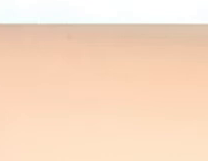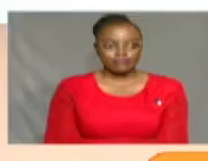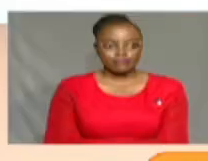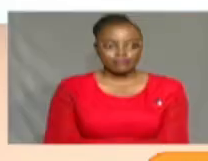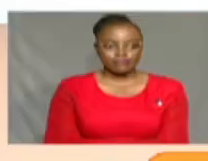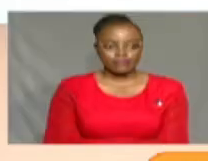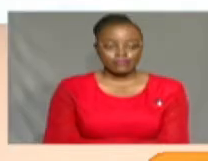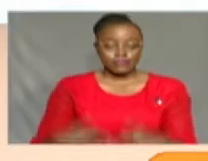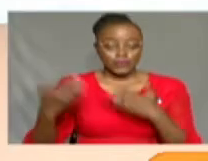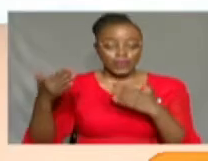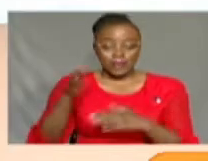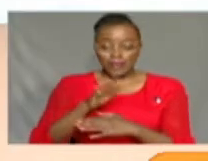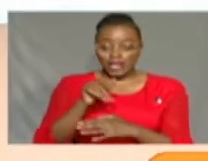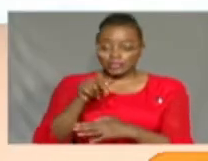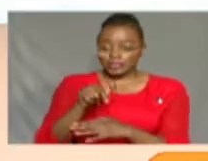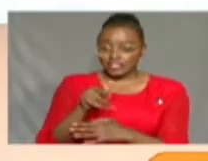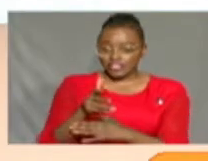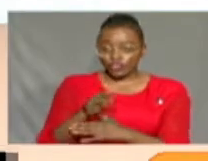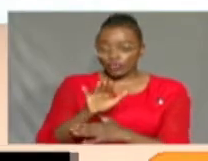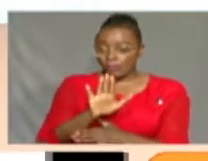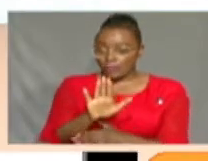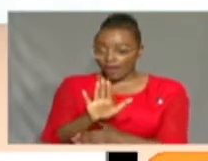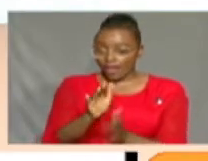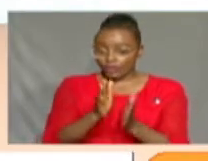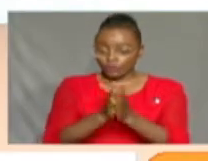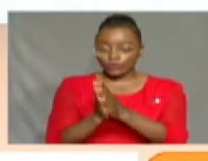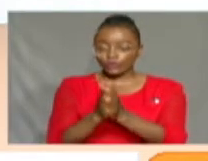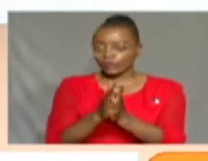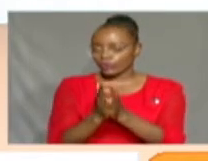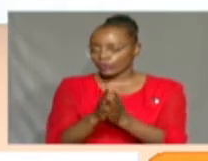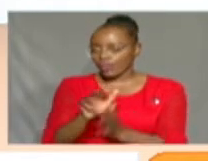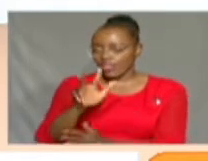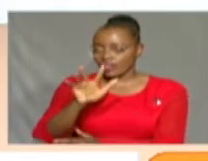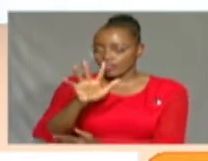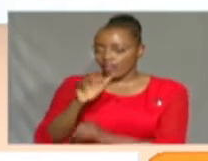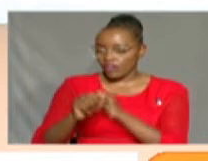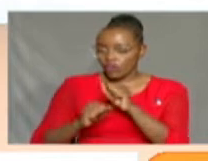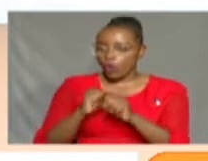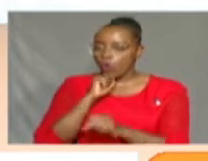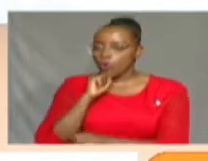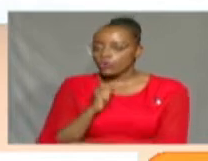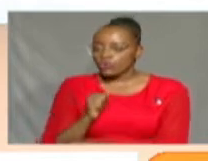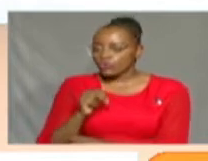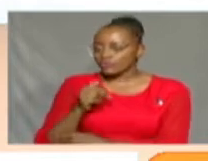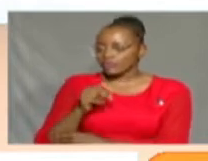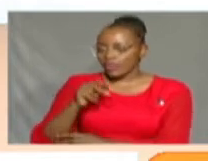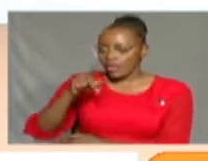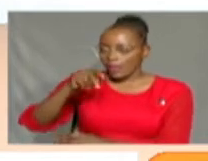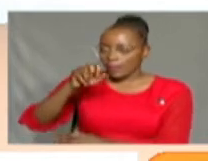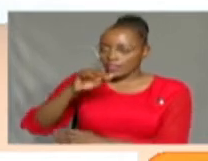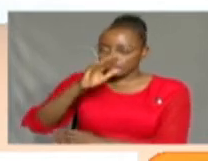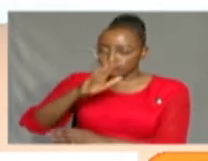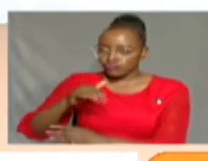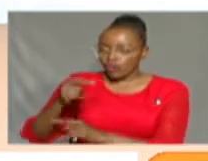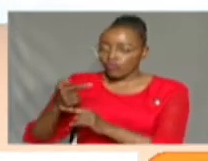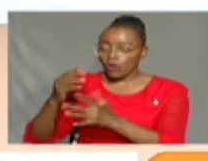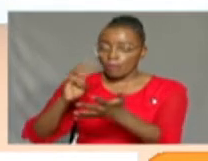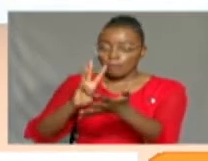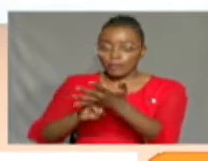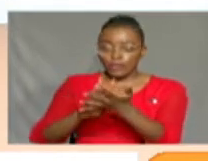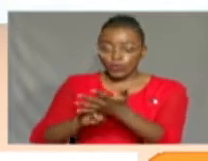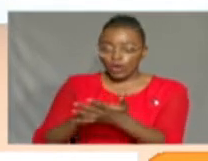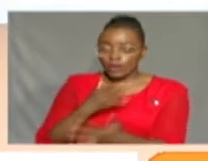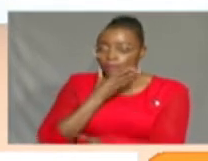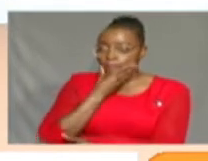Welcome back. Now, tonight on Your Story, we focus on 35-year-old Peter Onyango, a painter from Migori.